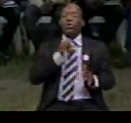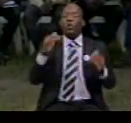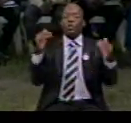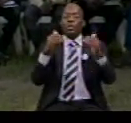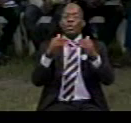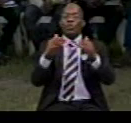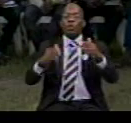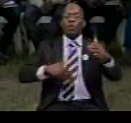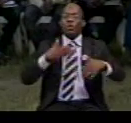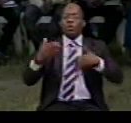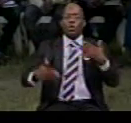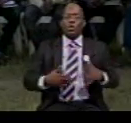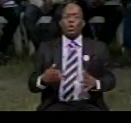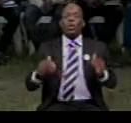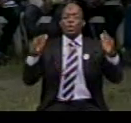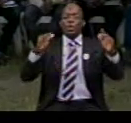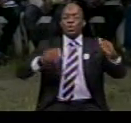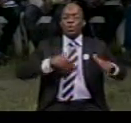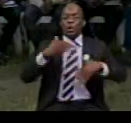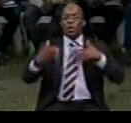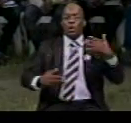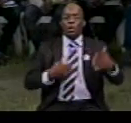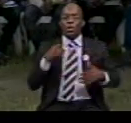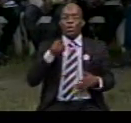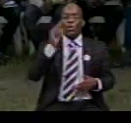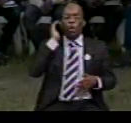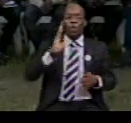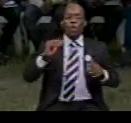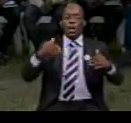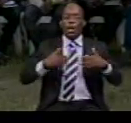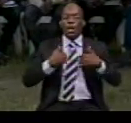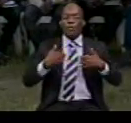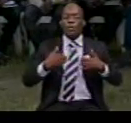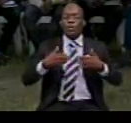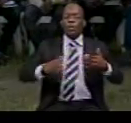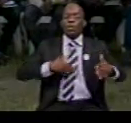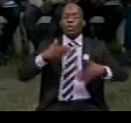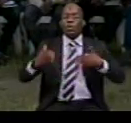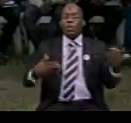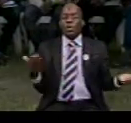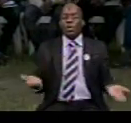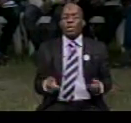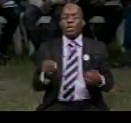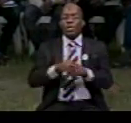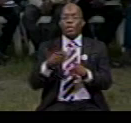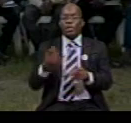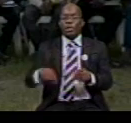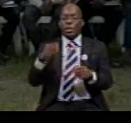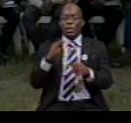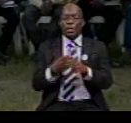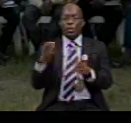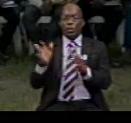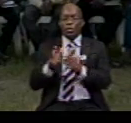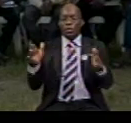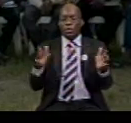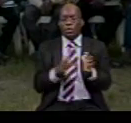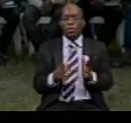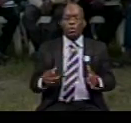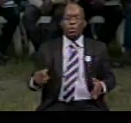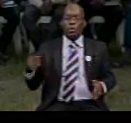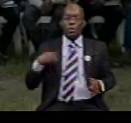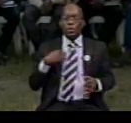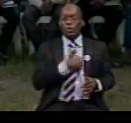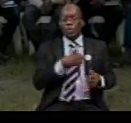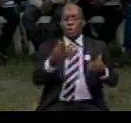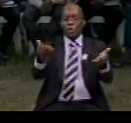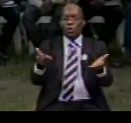say joy. You will have joy here today in the name of Jesus. We want to give glory to